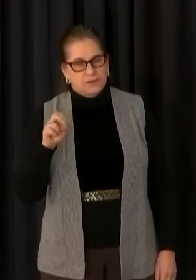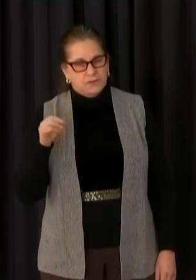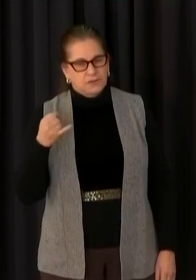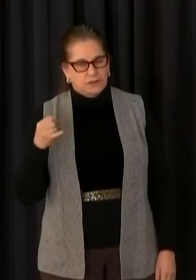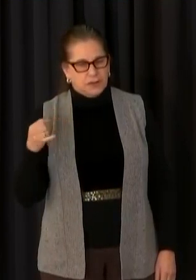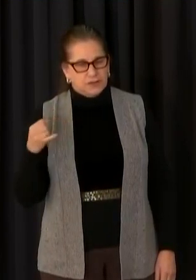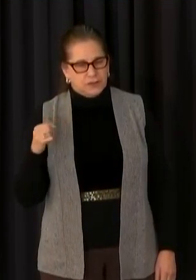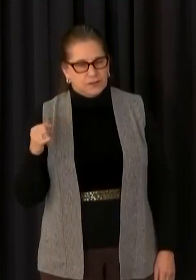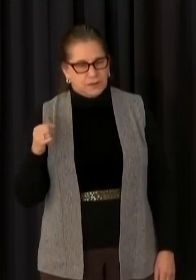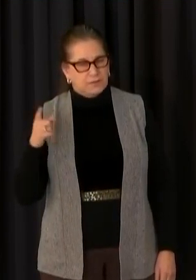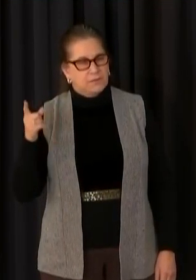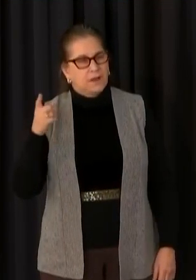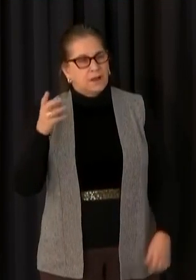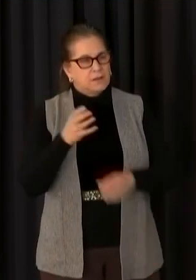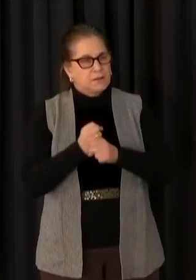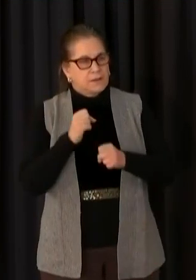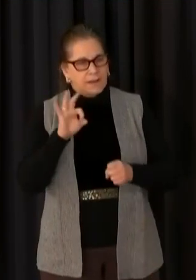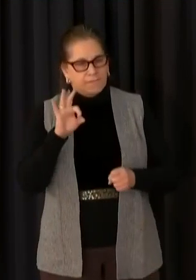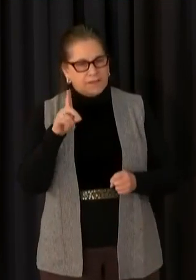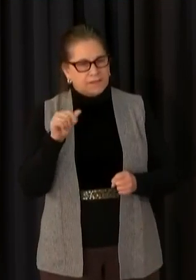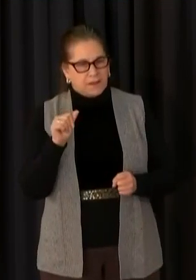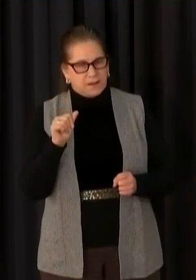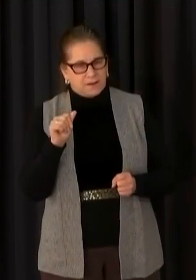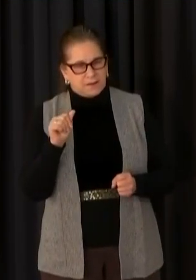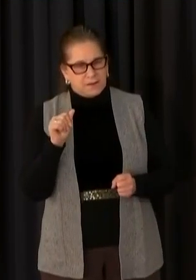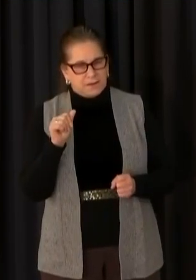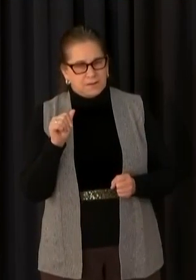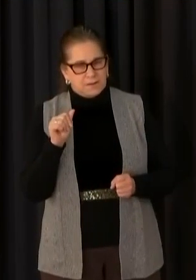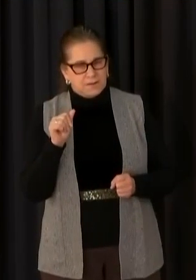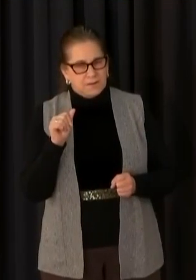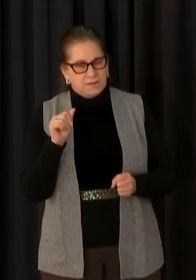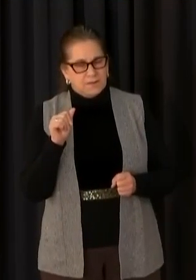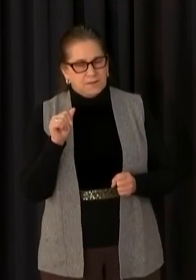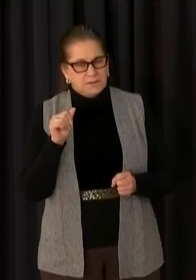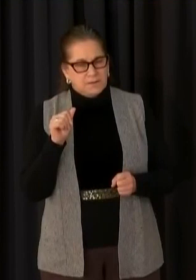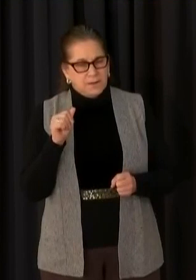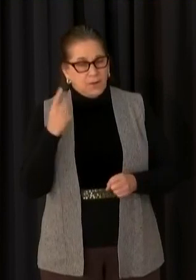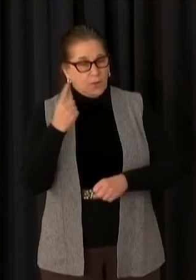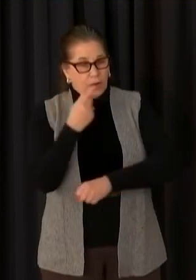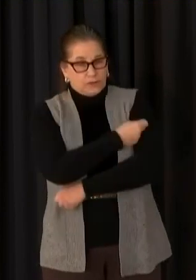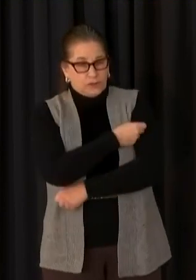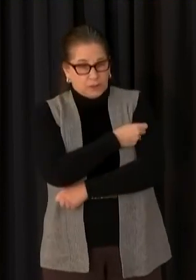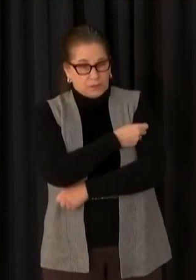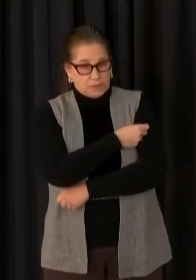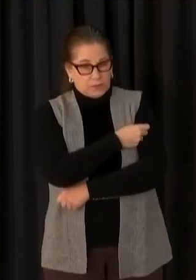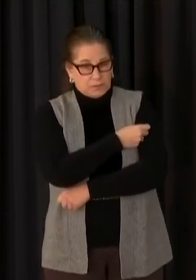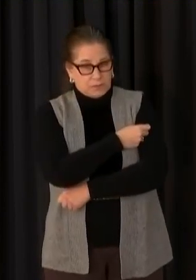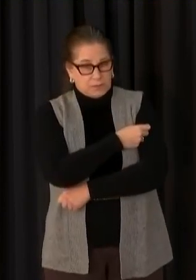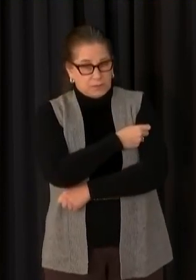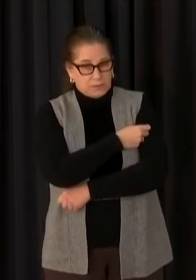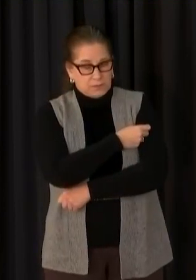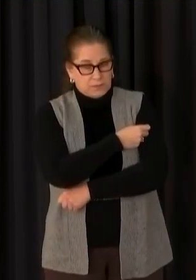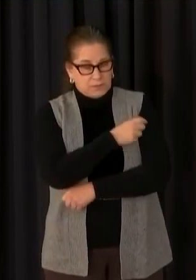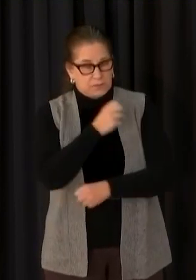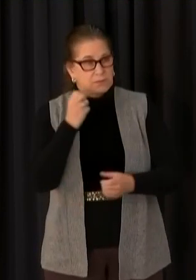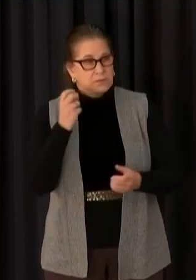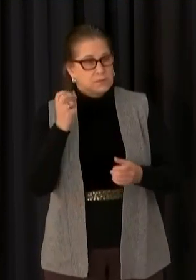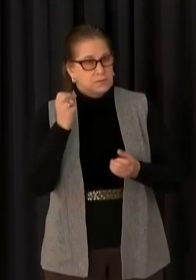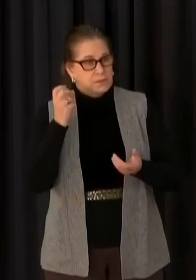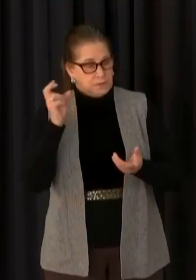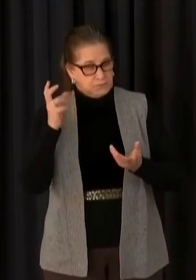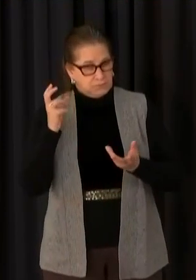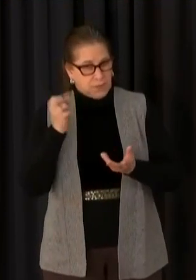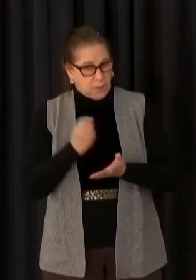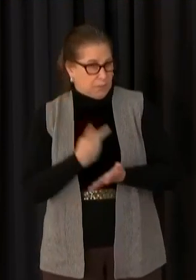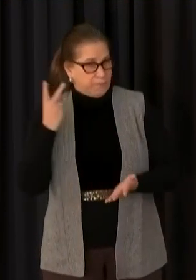the other two, and you probably know this, is that it's a single-shot vaccine. How would that fit into the mix in terms of what you have